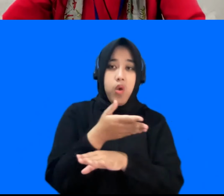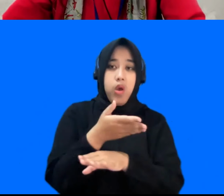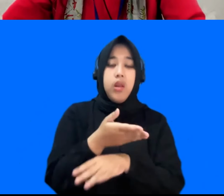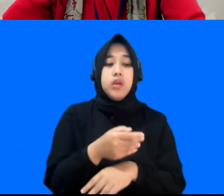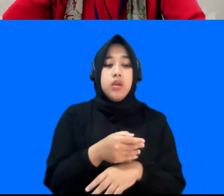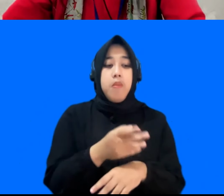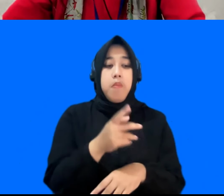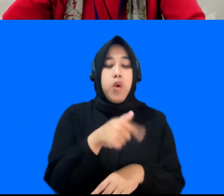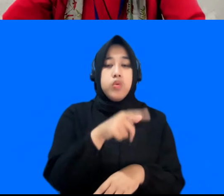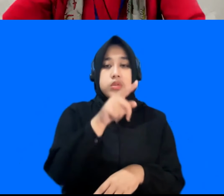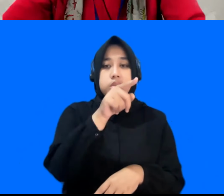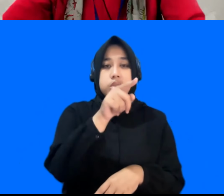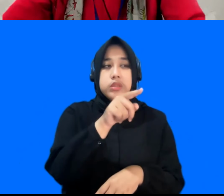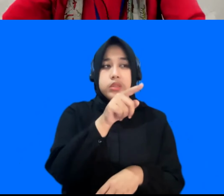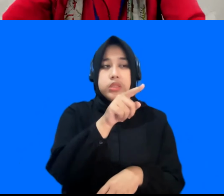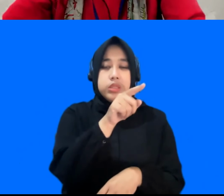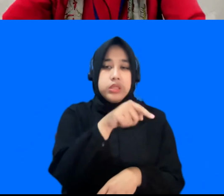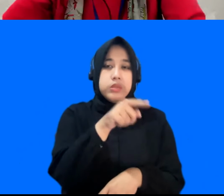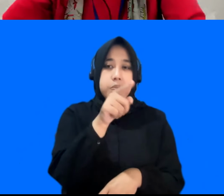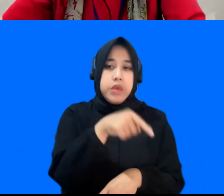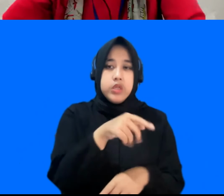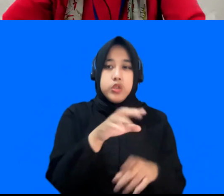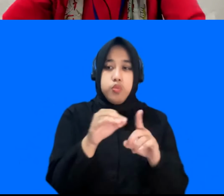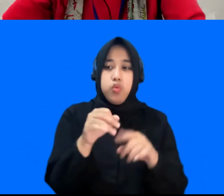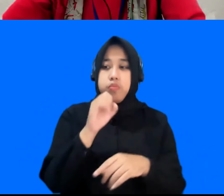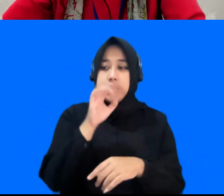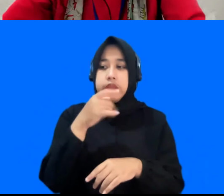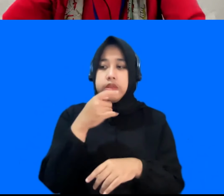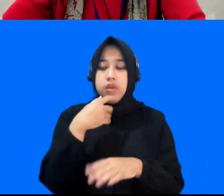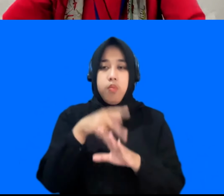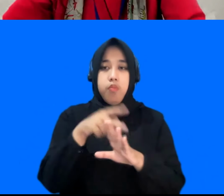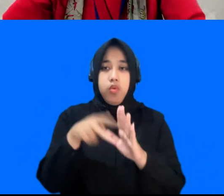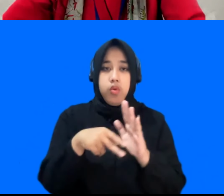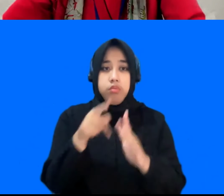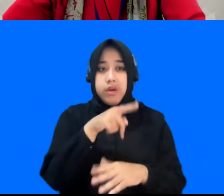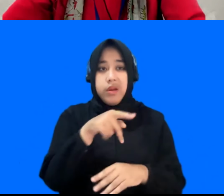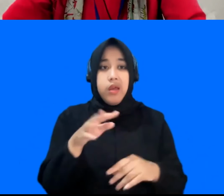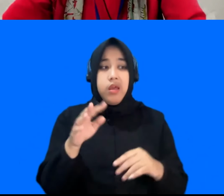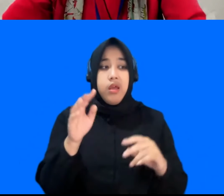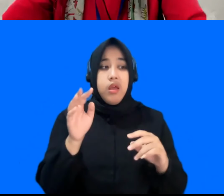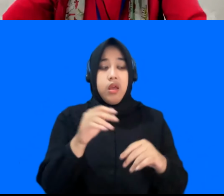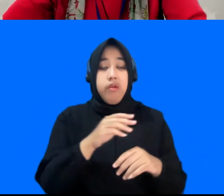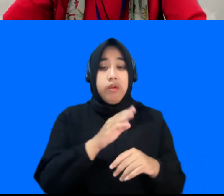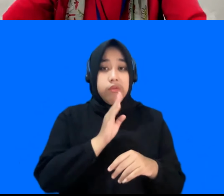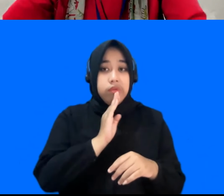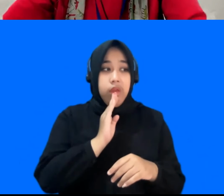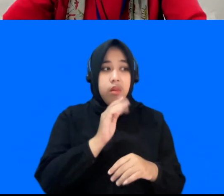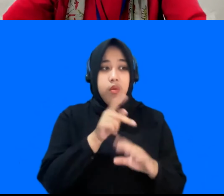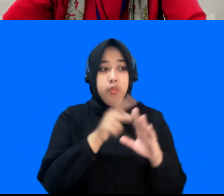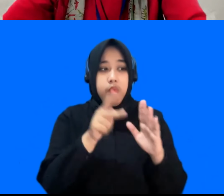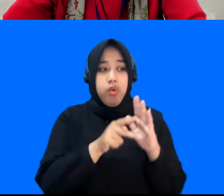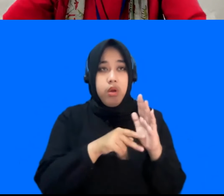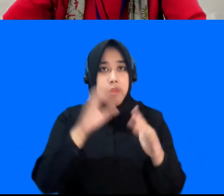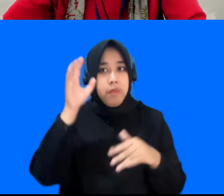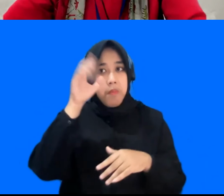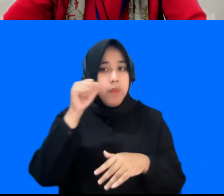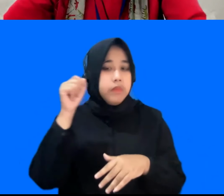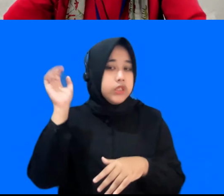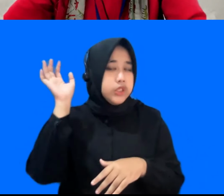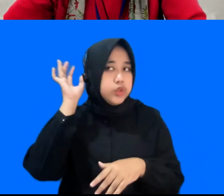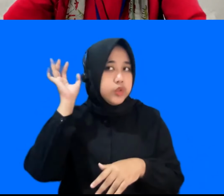the work with the people that they know. And in terms of understanding the issues, what we found most useful is to,